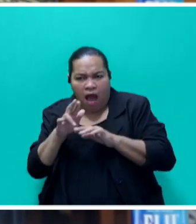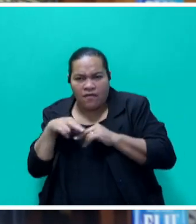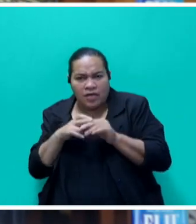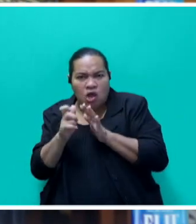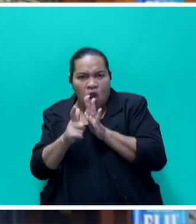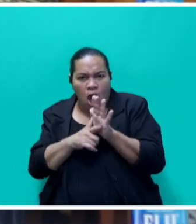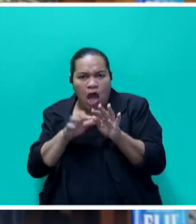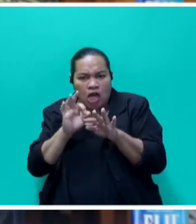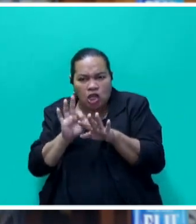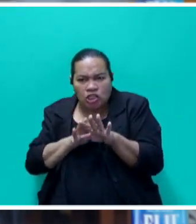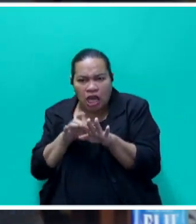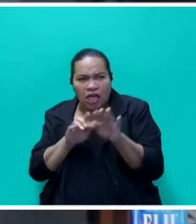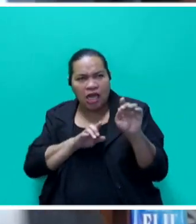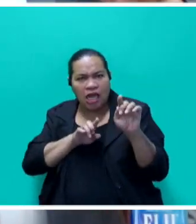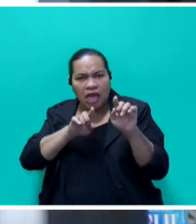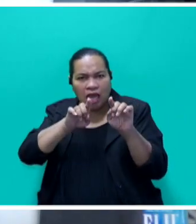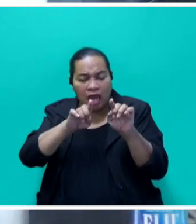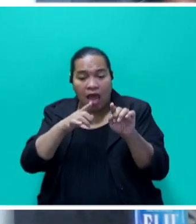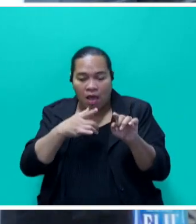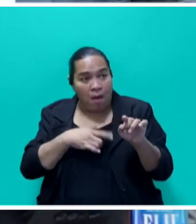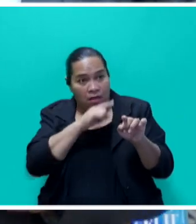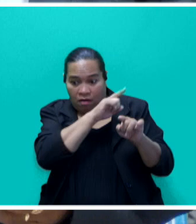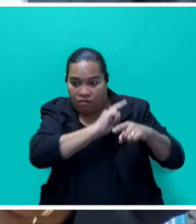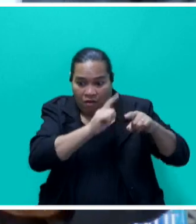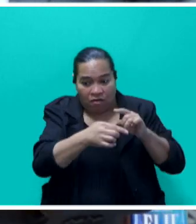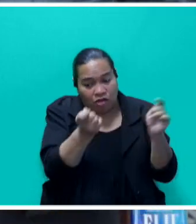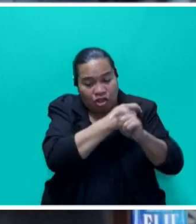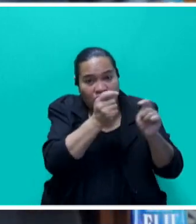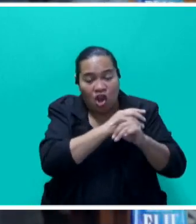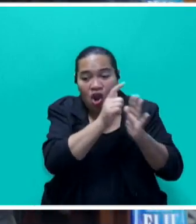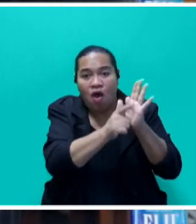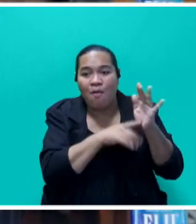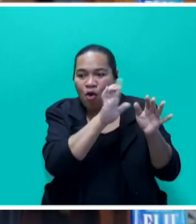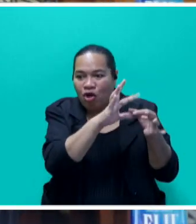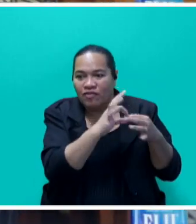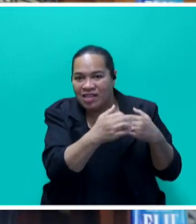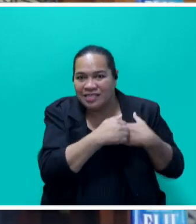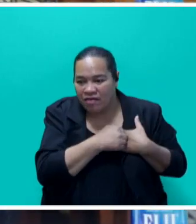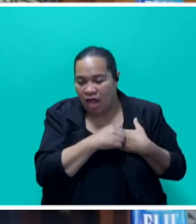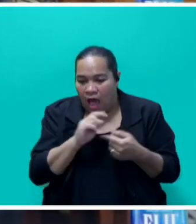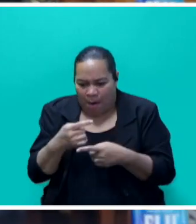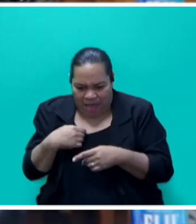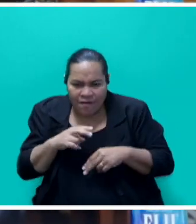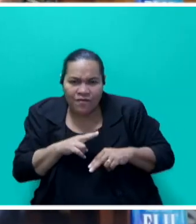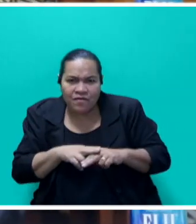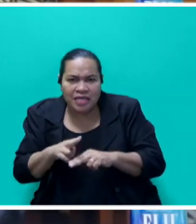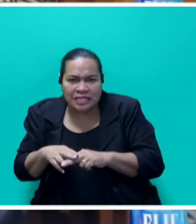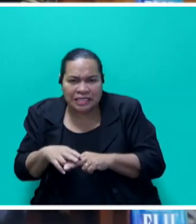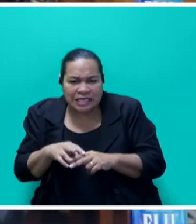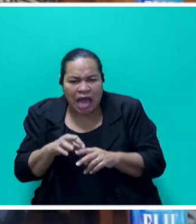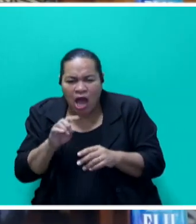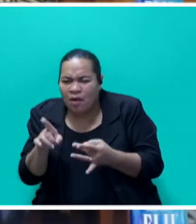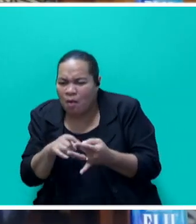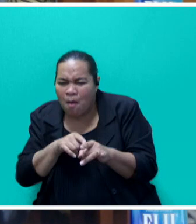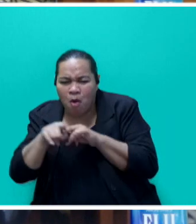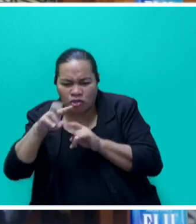the years because of the change in the dynamics of security. But we here, not only Fiji, but most